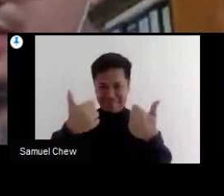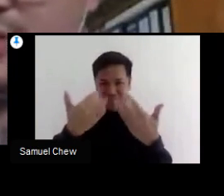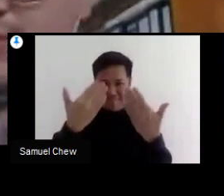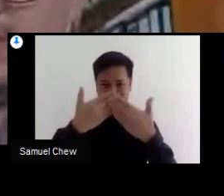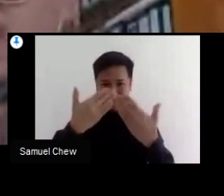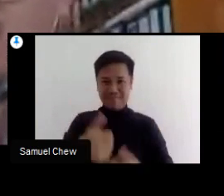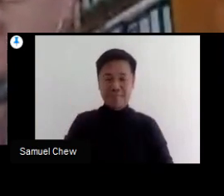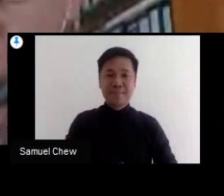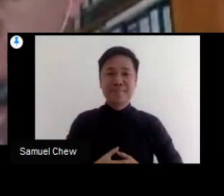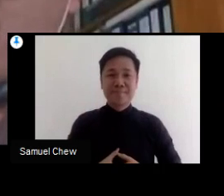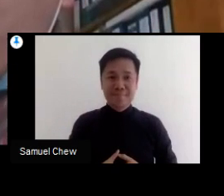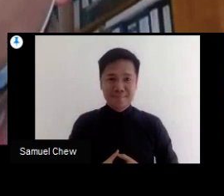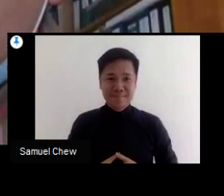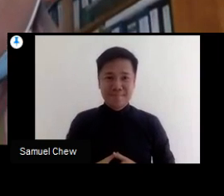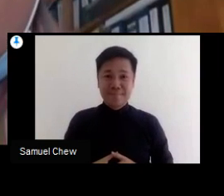Thank you.